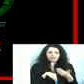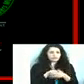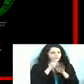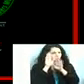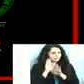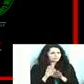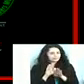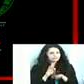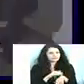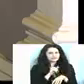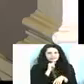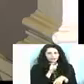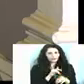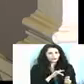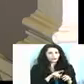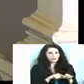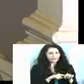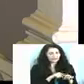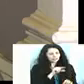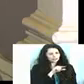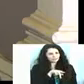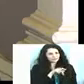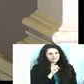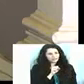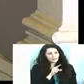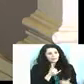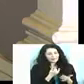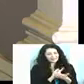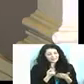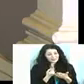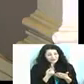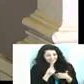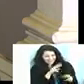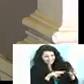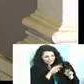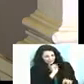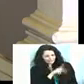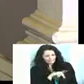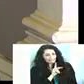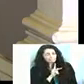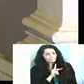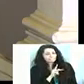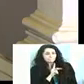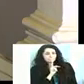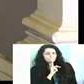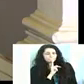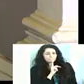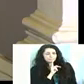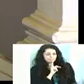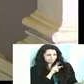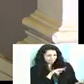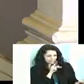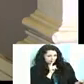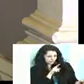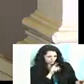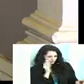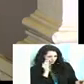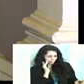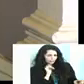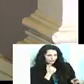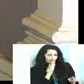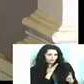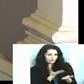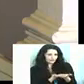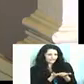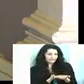not rely on GPS, but this week to take a look at the map and make sure that you know how to get here for next